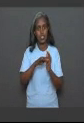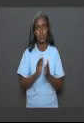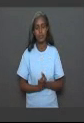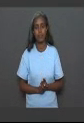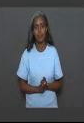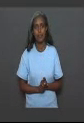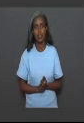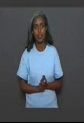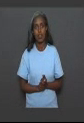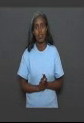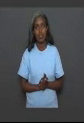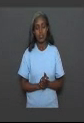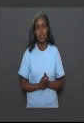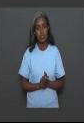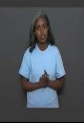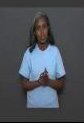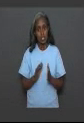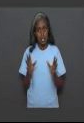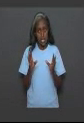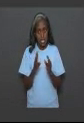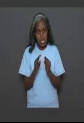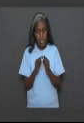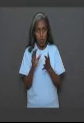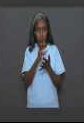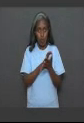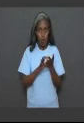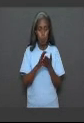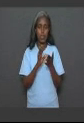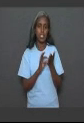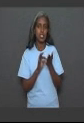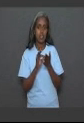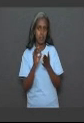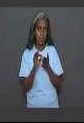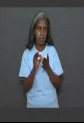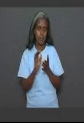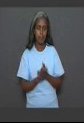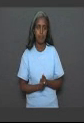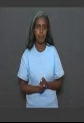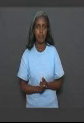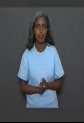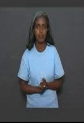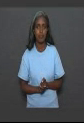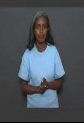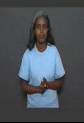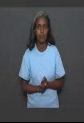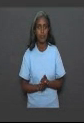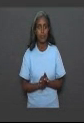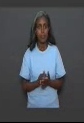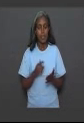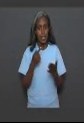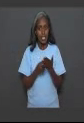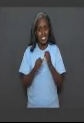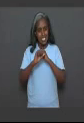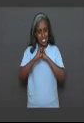representation of the set of complex numbers. It